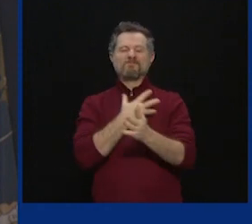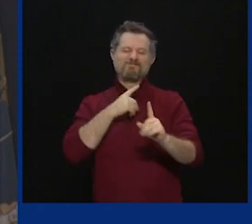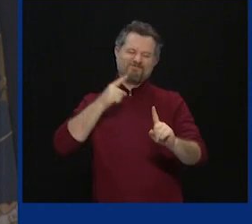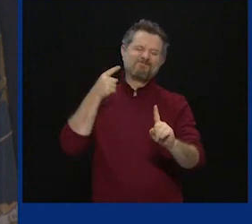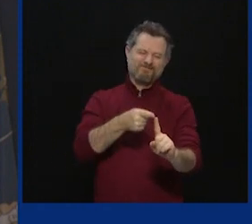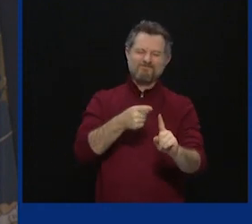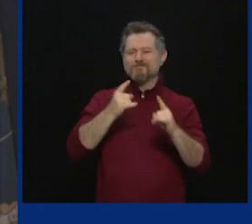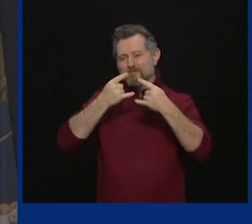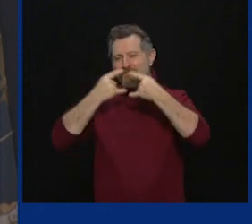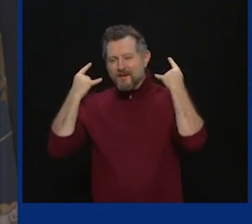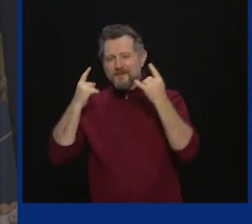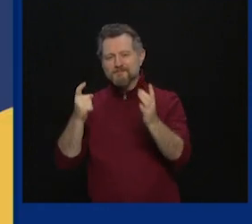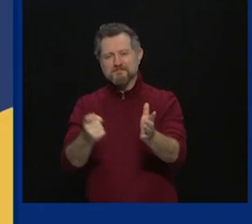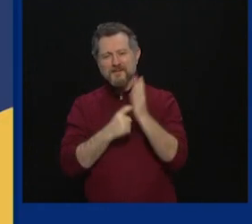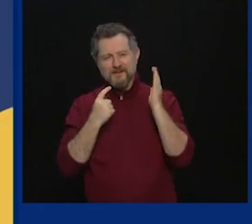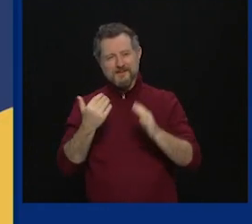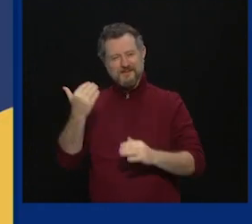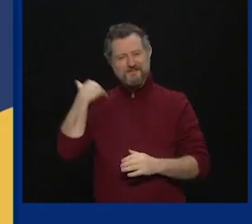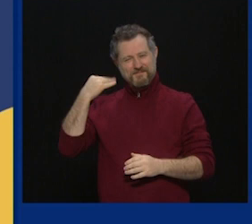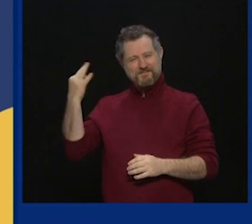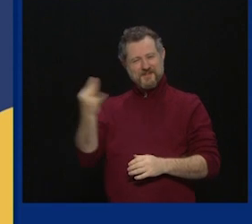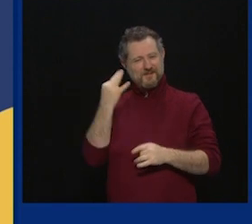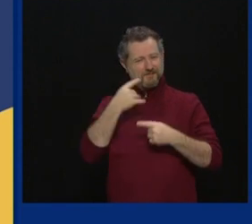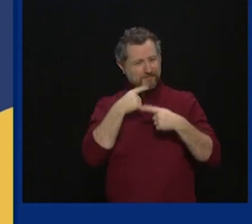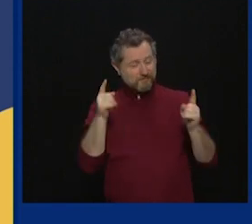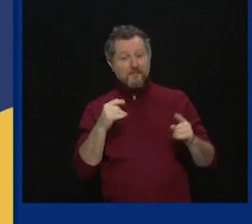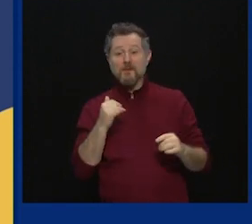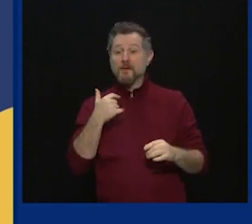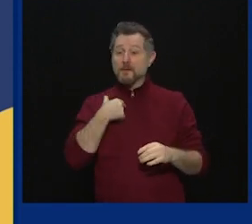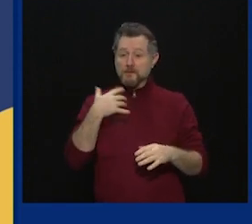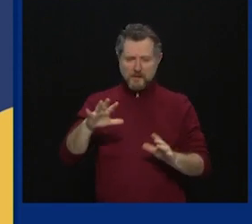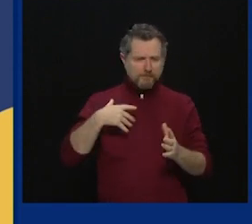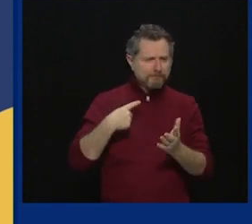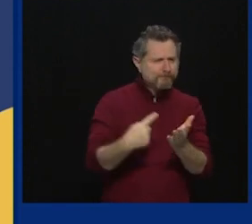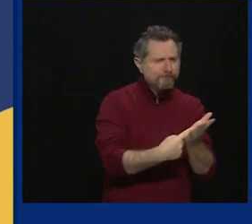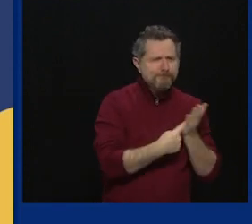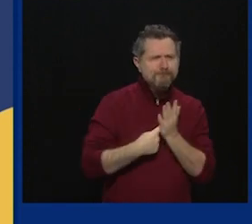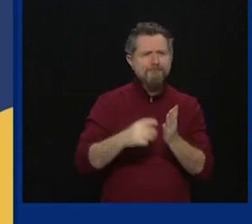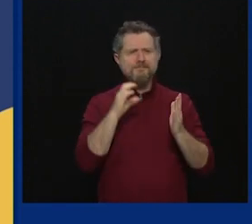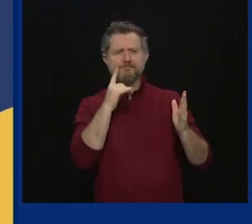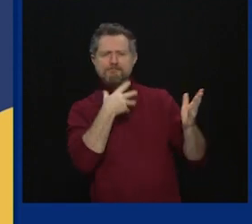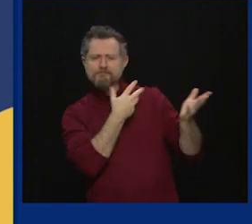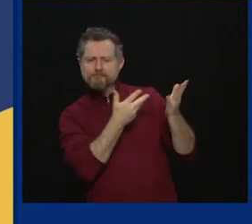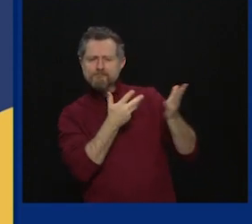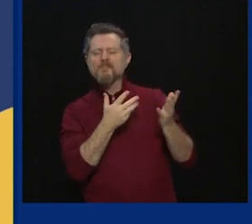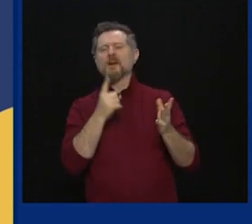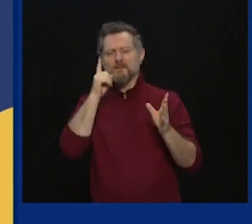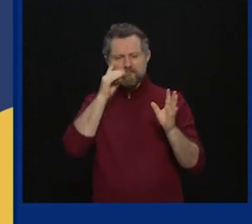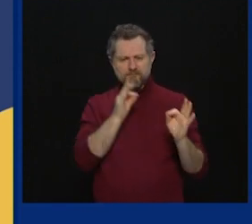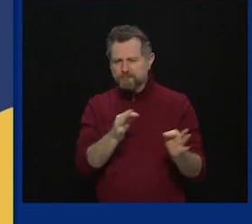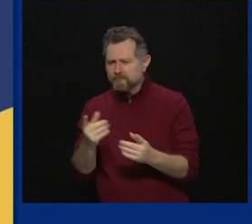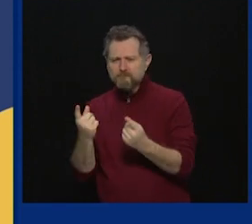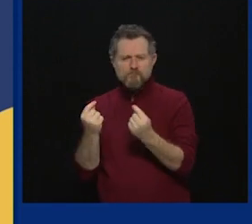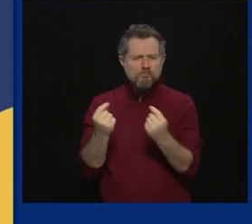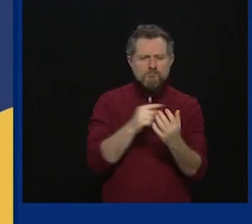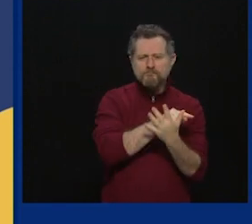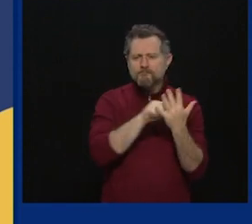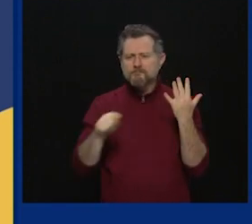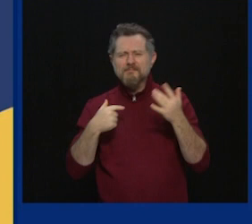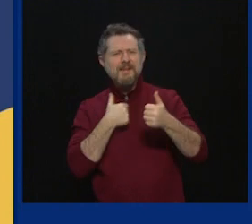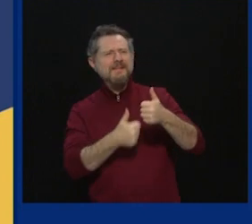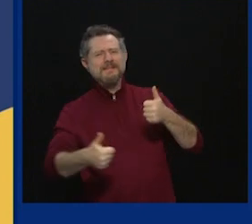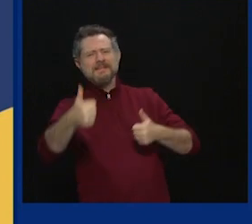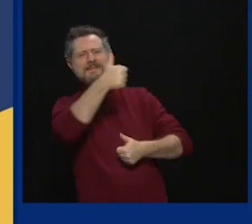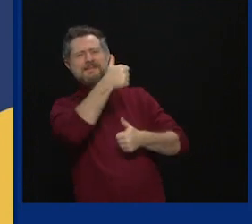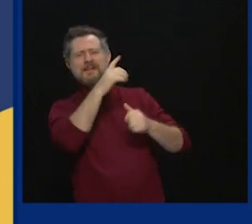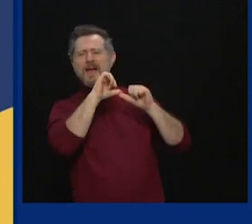after consultation with many individuals, including a call to the head of the Association of Counties that I placed